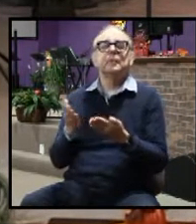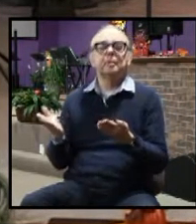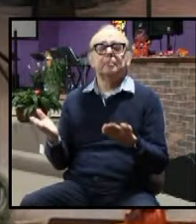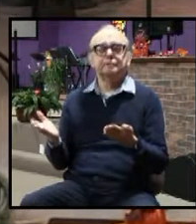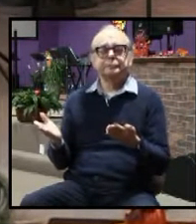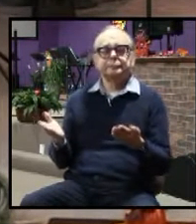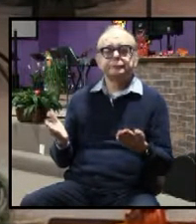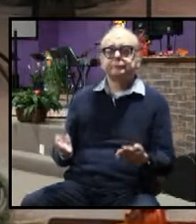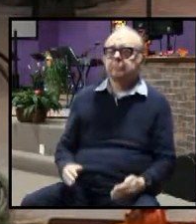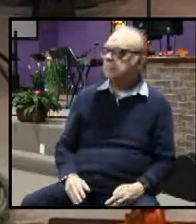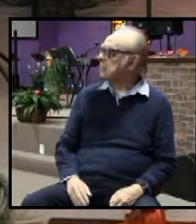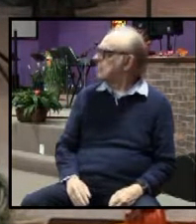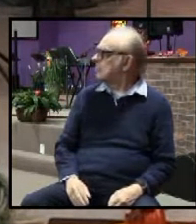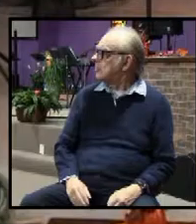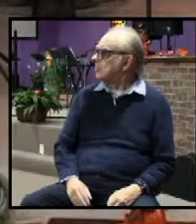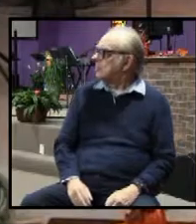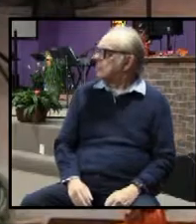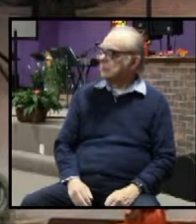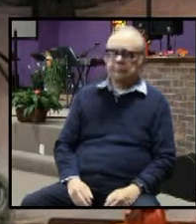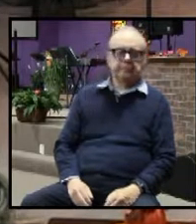things.